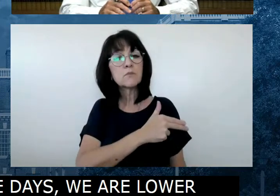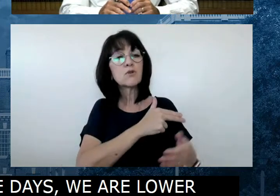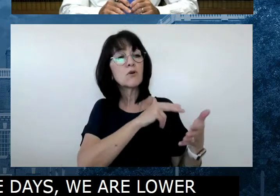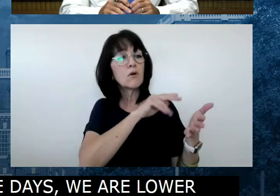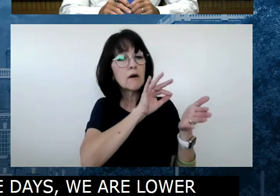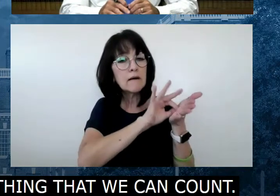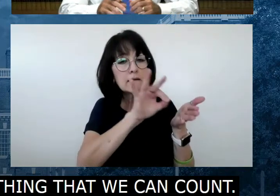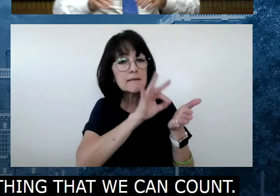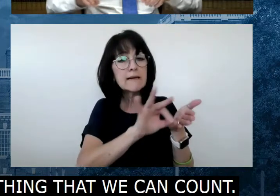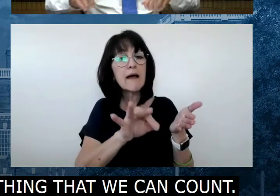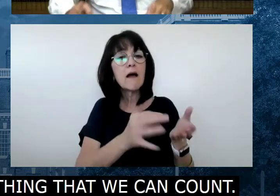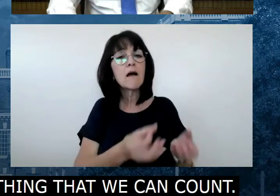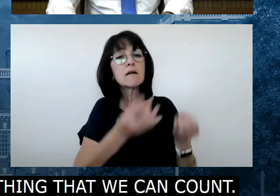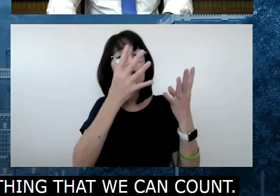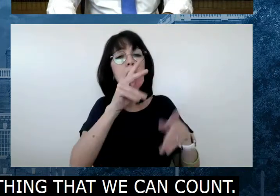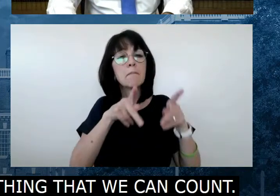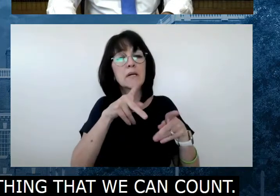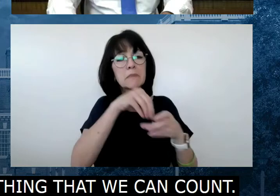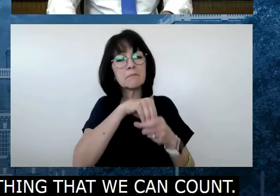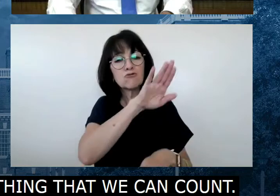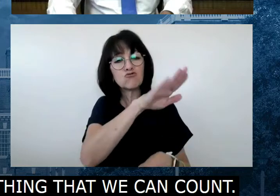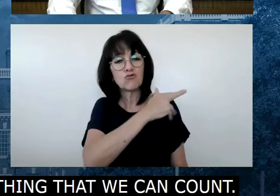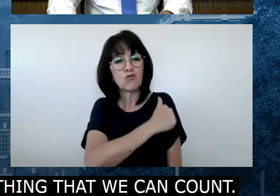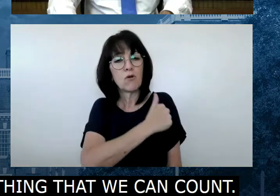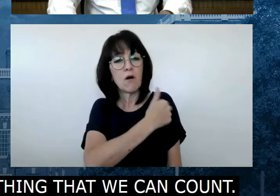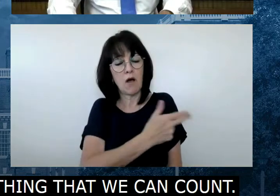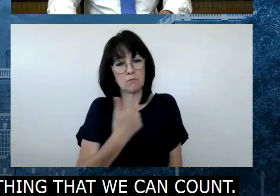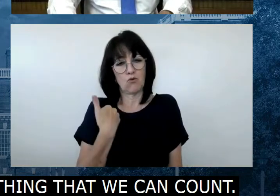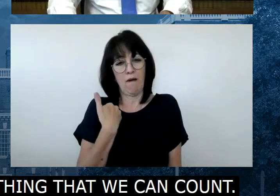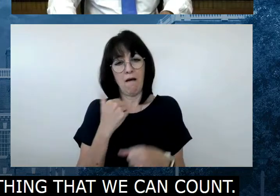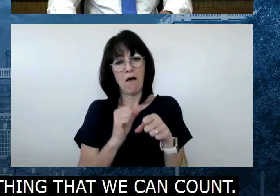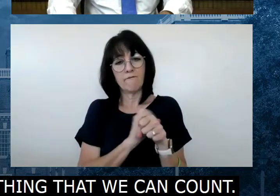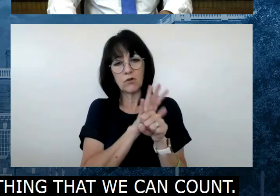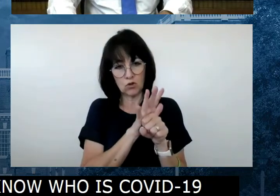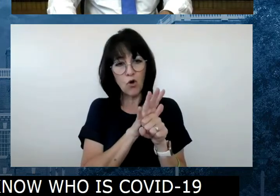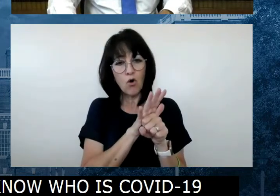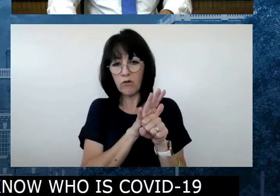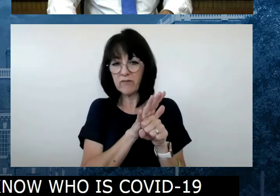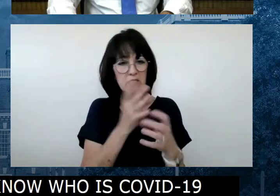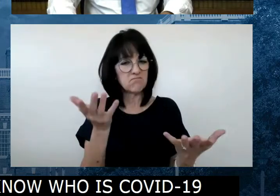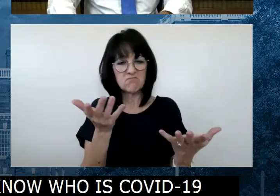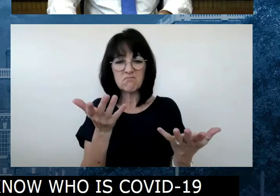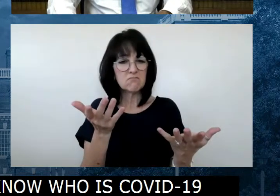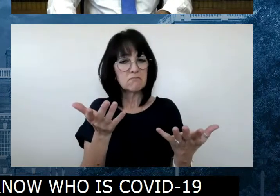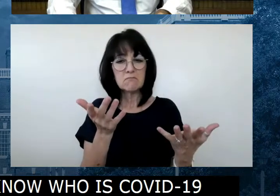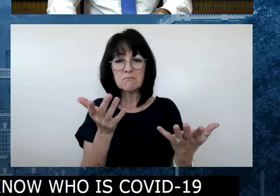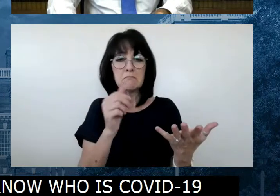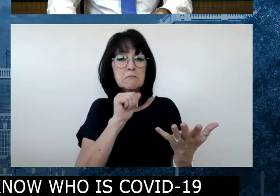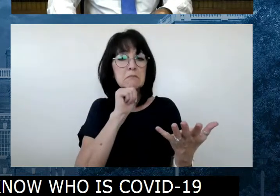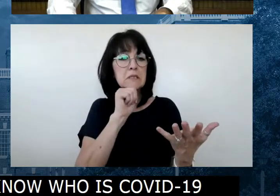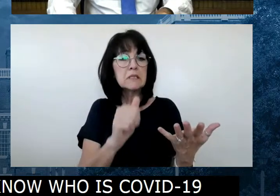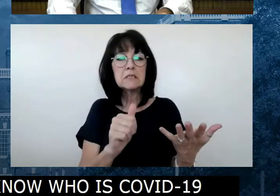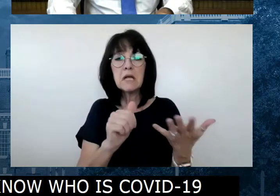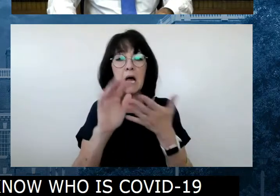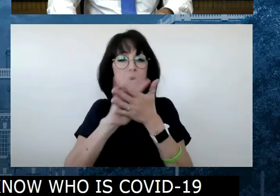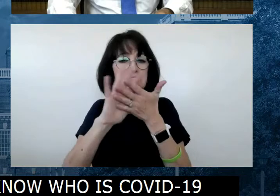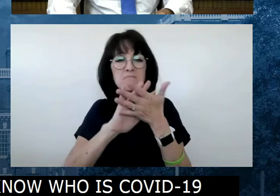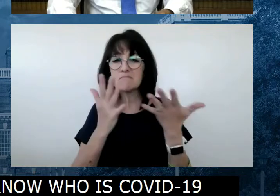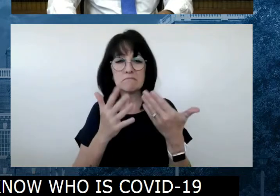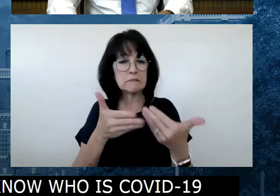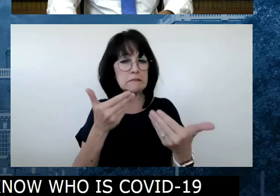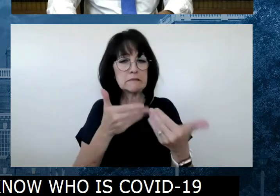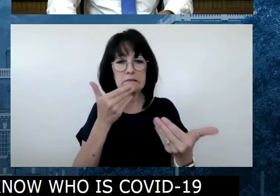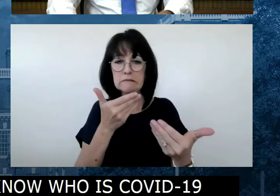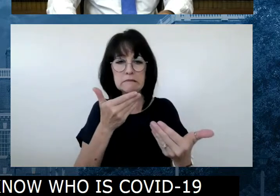know if they're in their facilities or not. So it is that one really tangible, provable data point that we follow. And you'll see in the